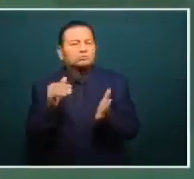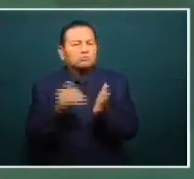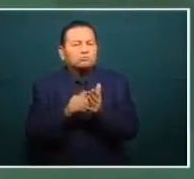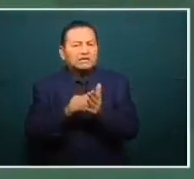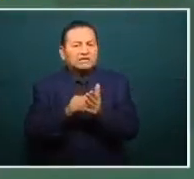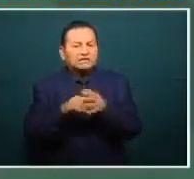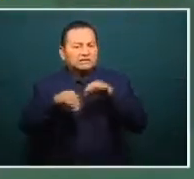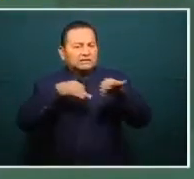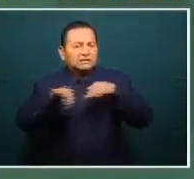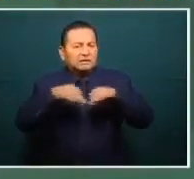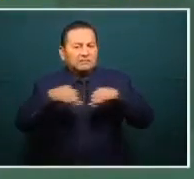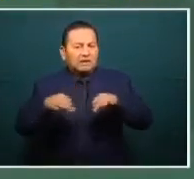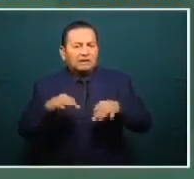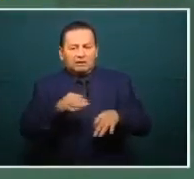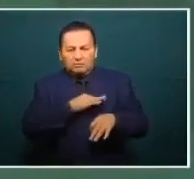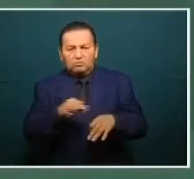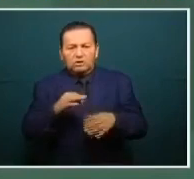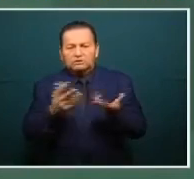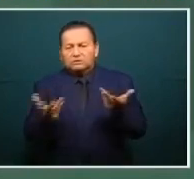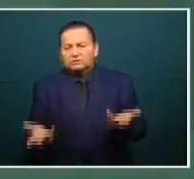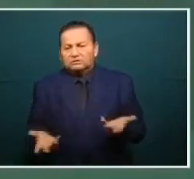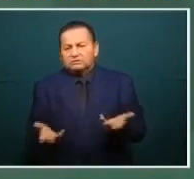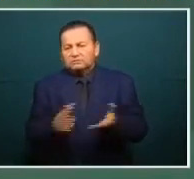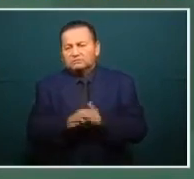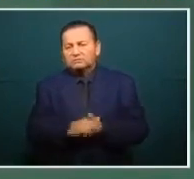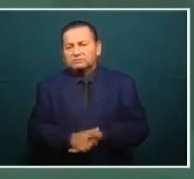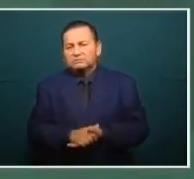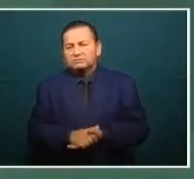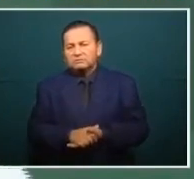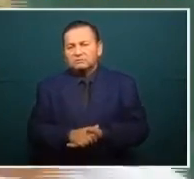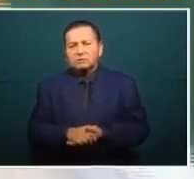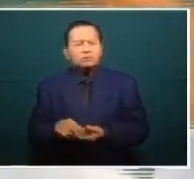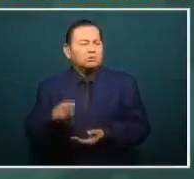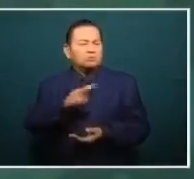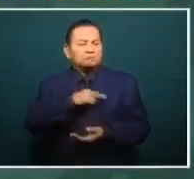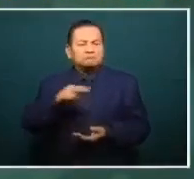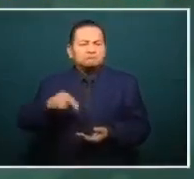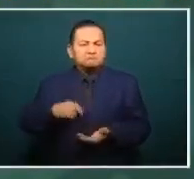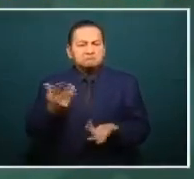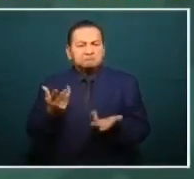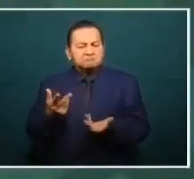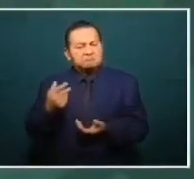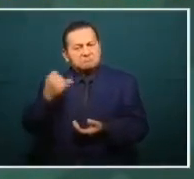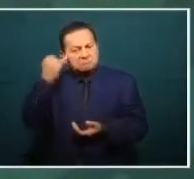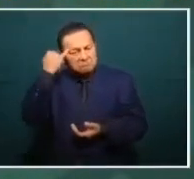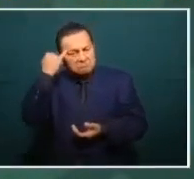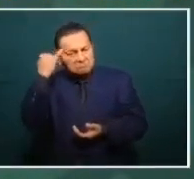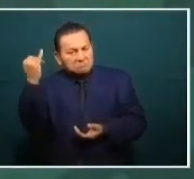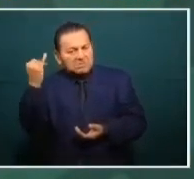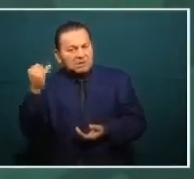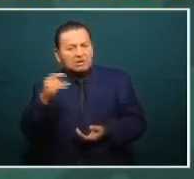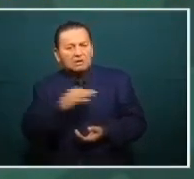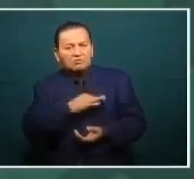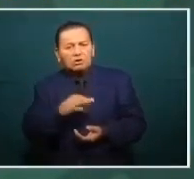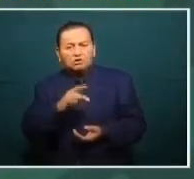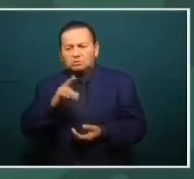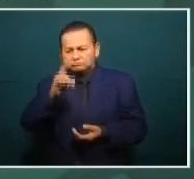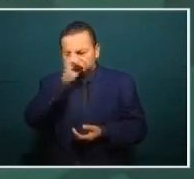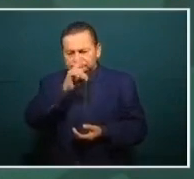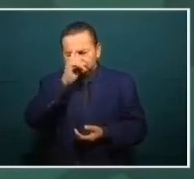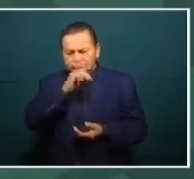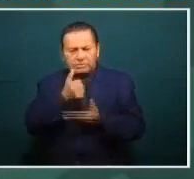With these 1 million hectares, you'll create 400,000 jobs.